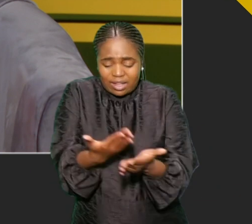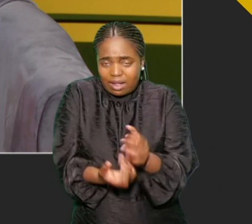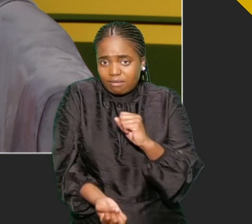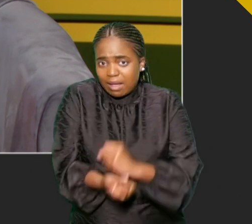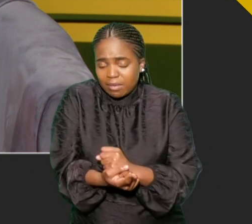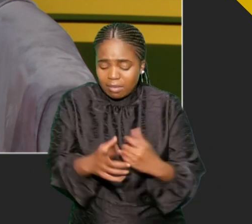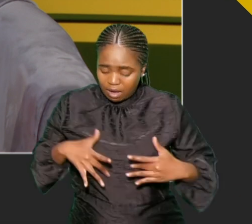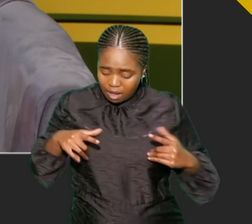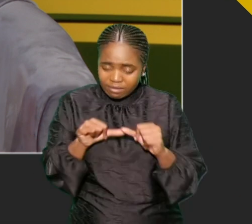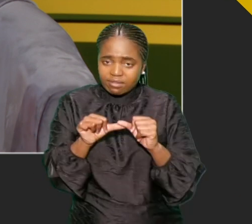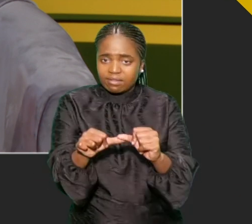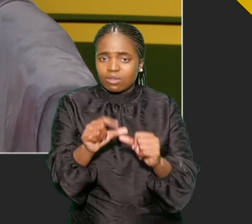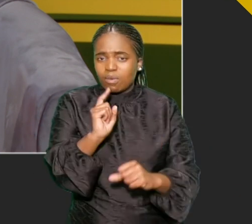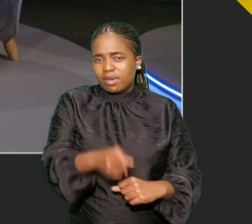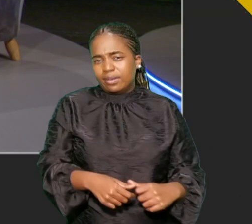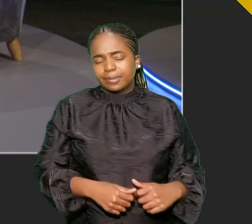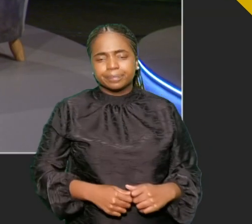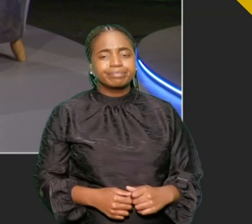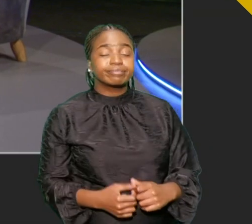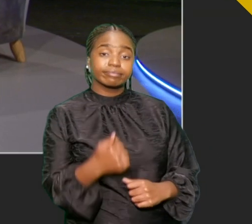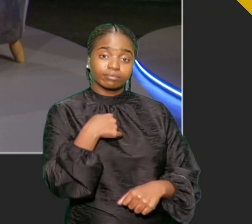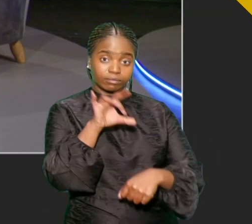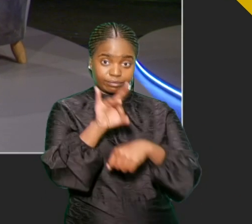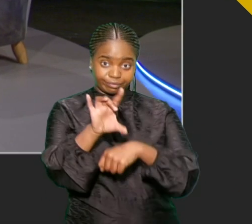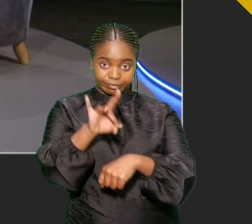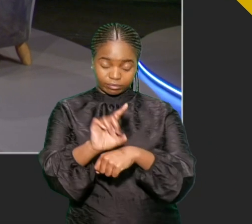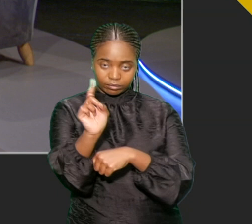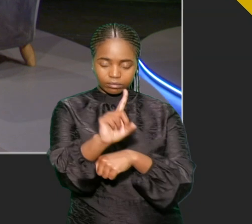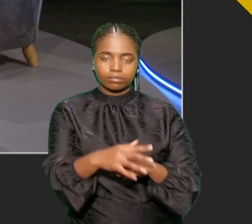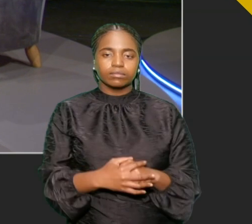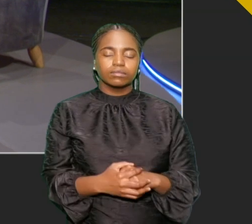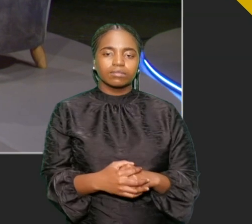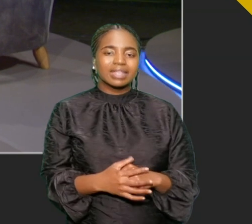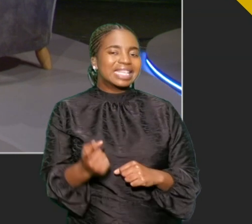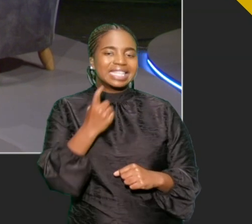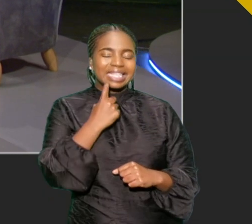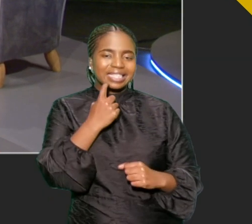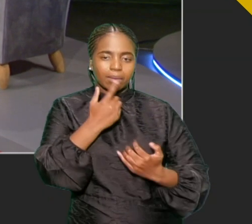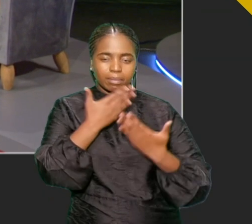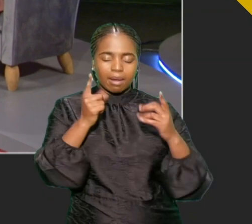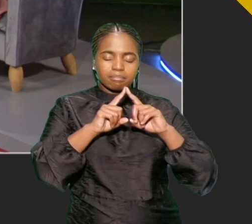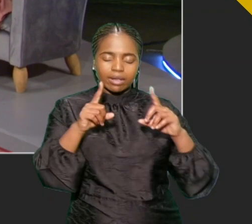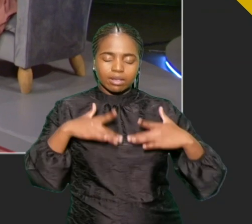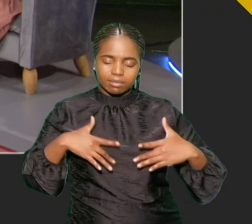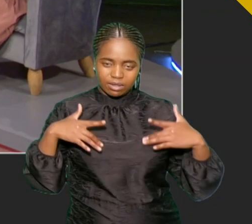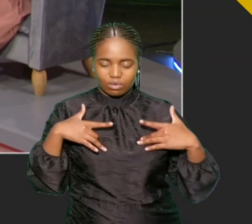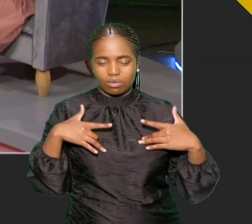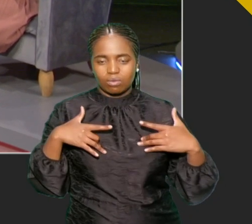tqhubeke. Yeah, I will advise, even though how easy, but bophelo tlame ya